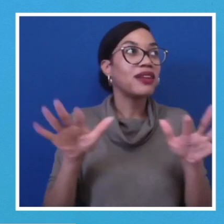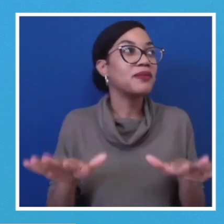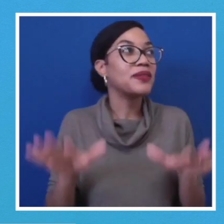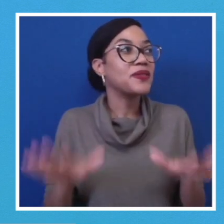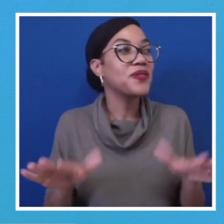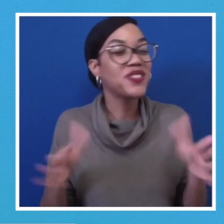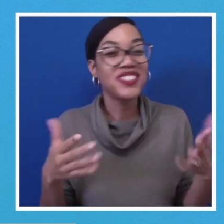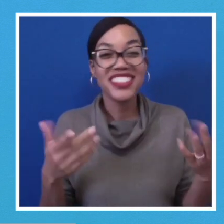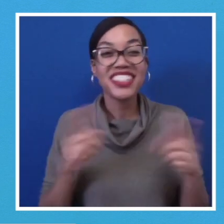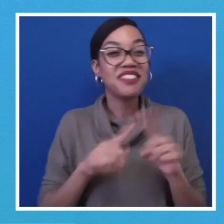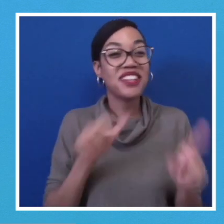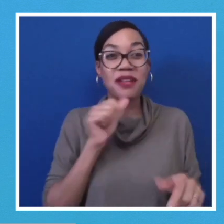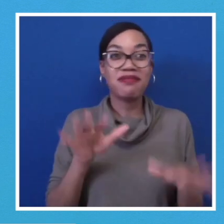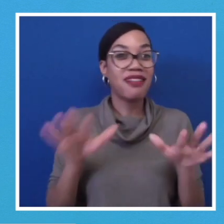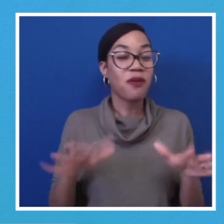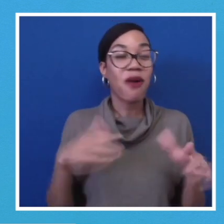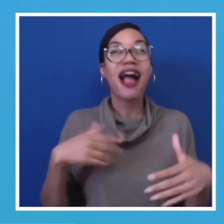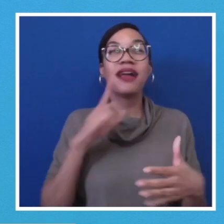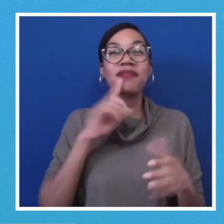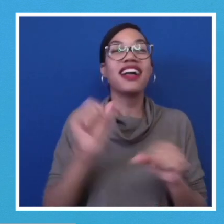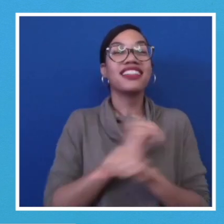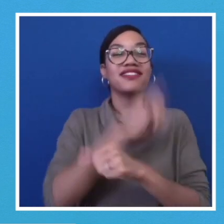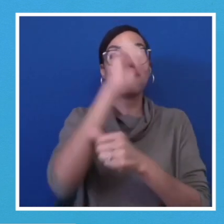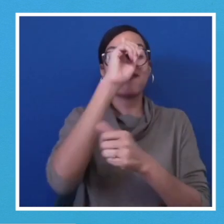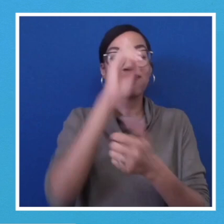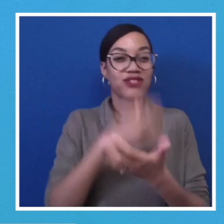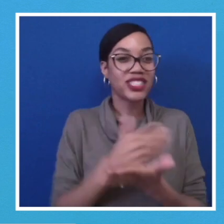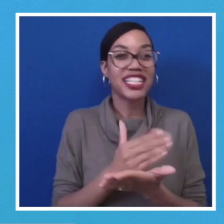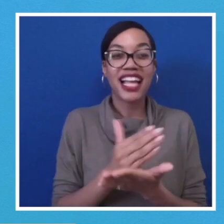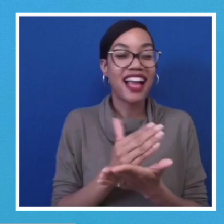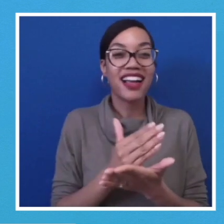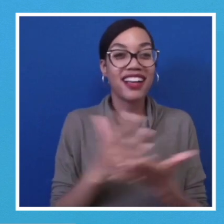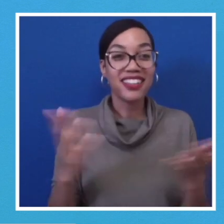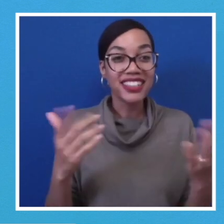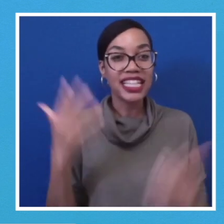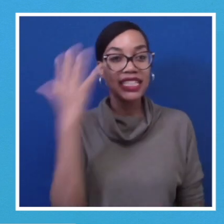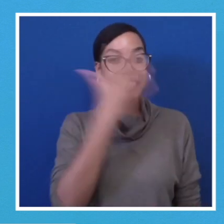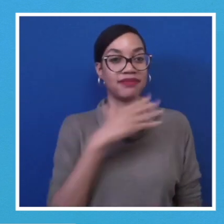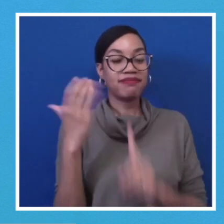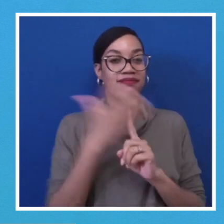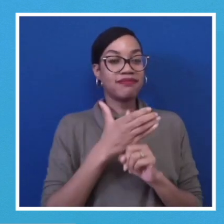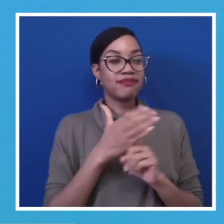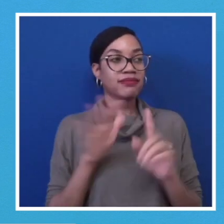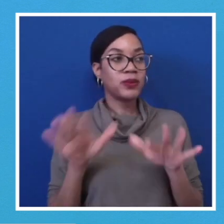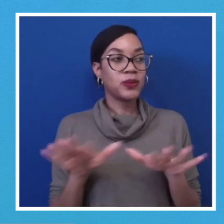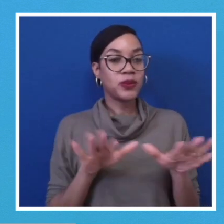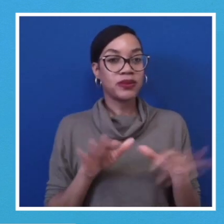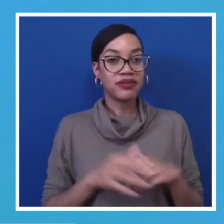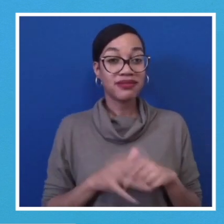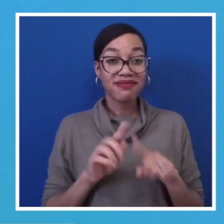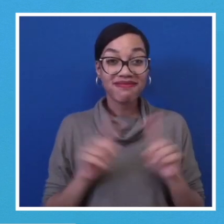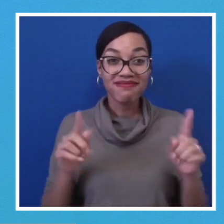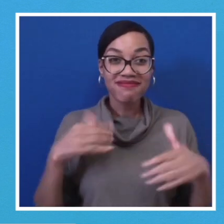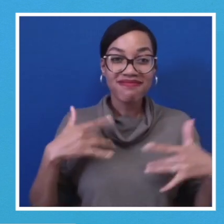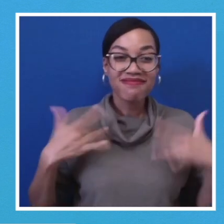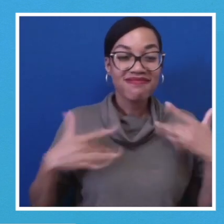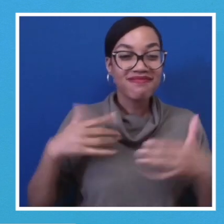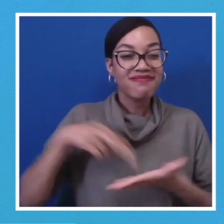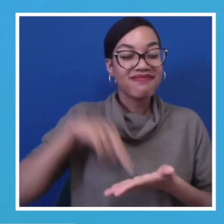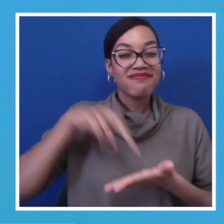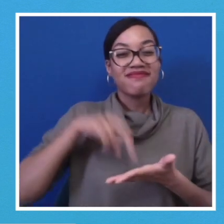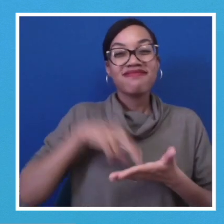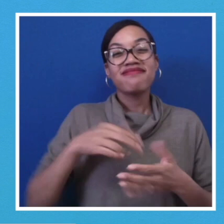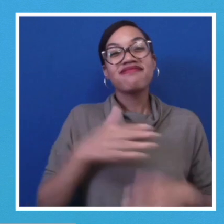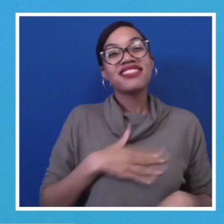I'm not cool. I'm freaking out inside. This is acting cool. So please stay tuned.